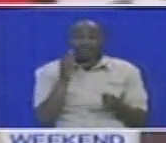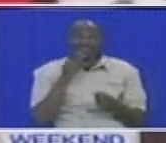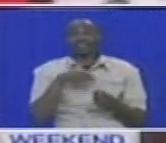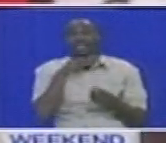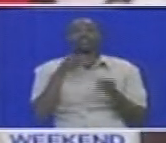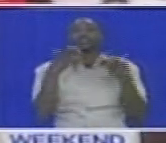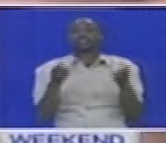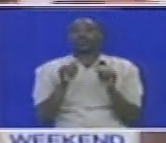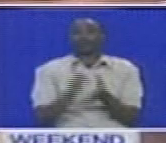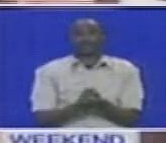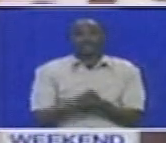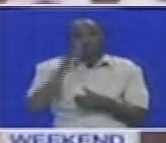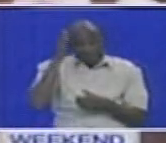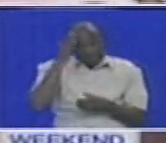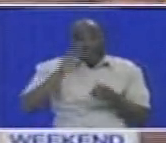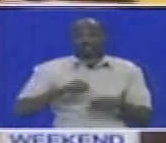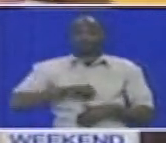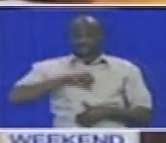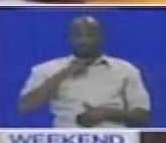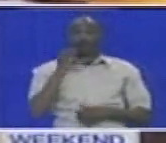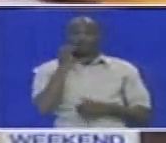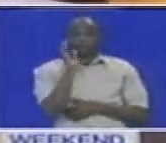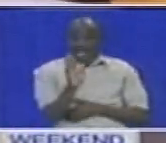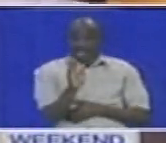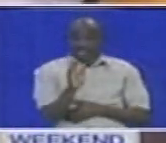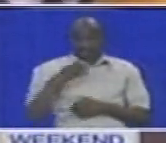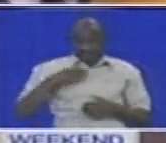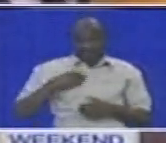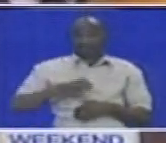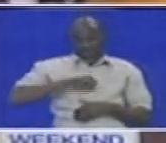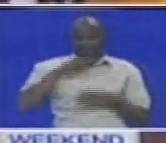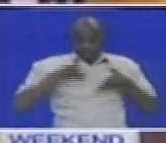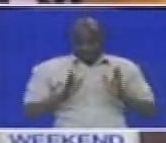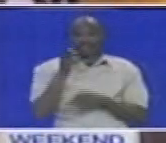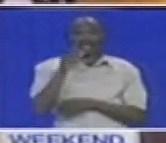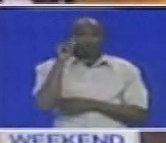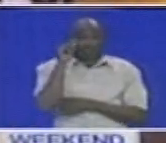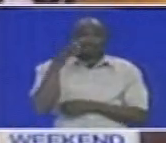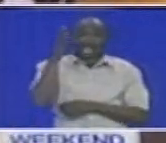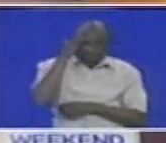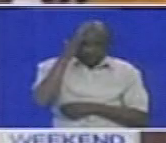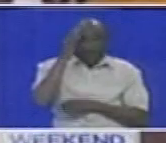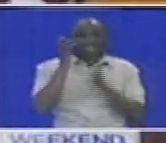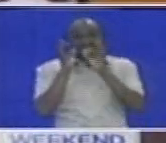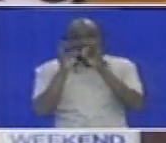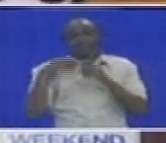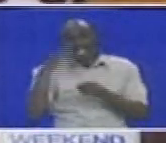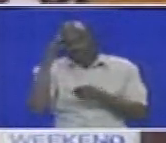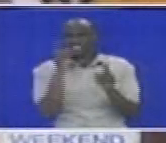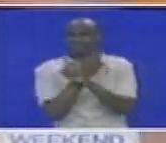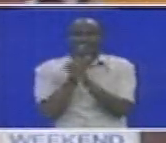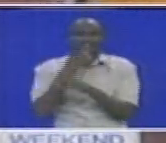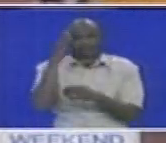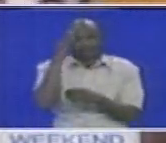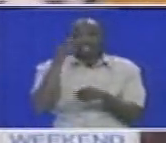gani? Wajua mtu anajivunia kwao. Mtu anajivunia kwao. Mimi nimezoea huku coast. Najua papa nazi, najua miembe, najua